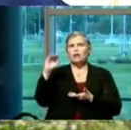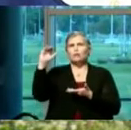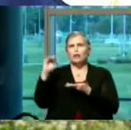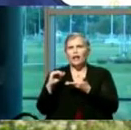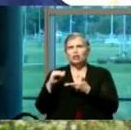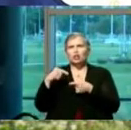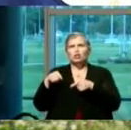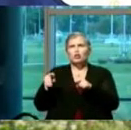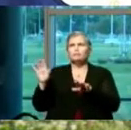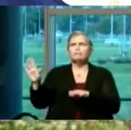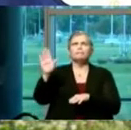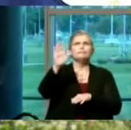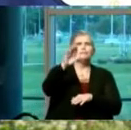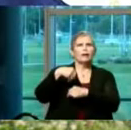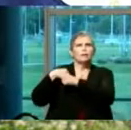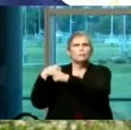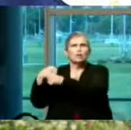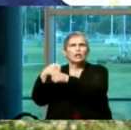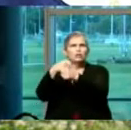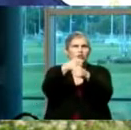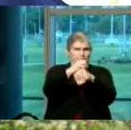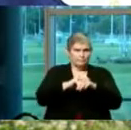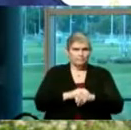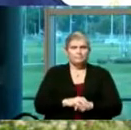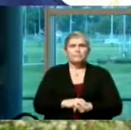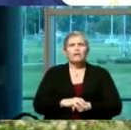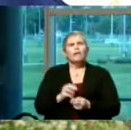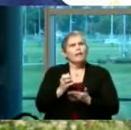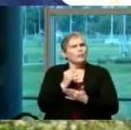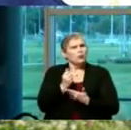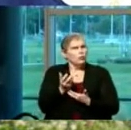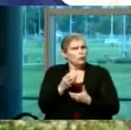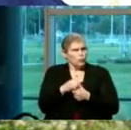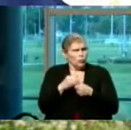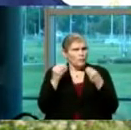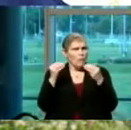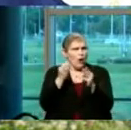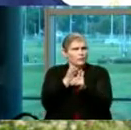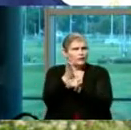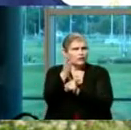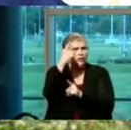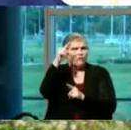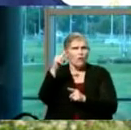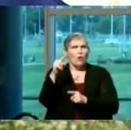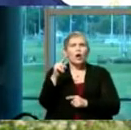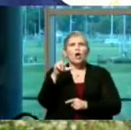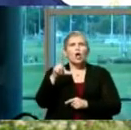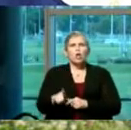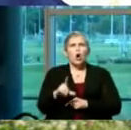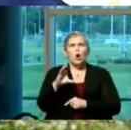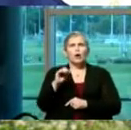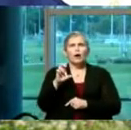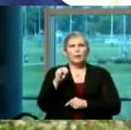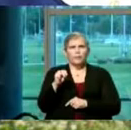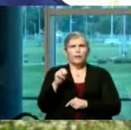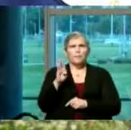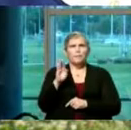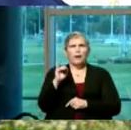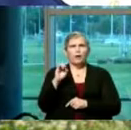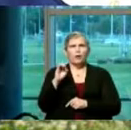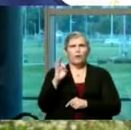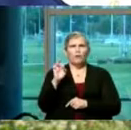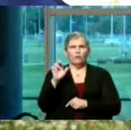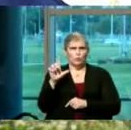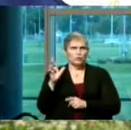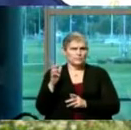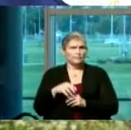and production facilities. Opportunities can also include markets for low carbon biofuels and renewable energy. Now,